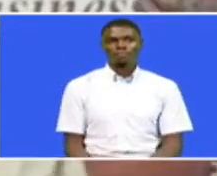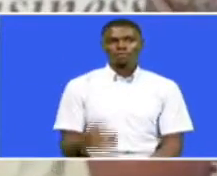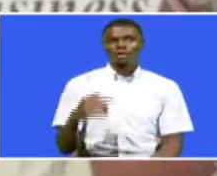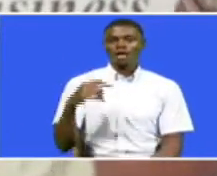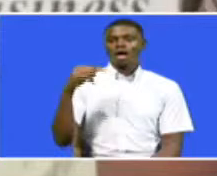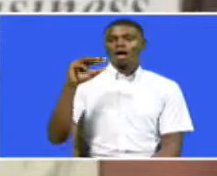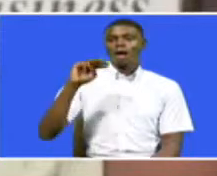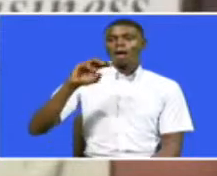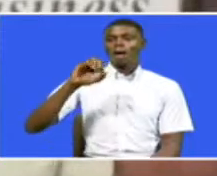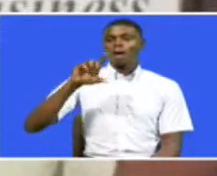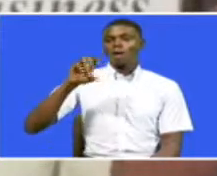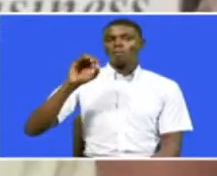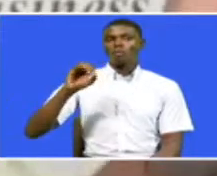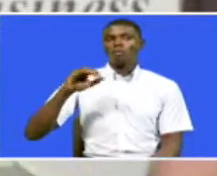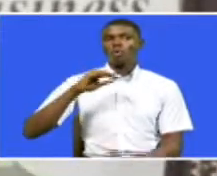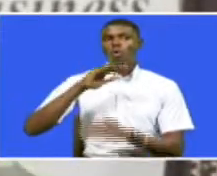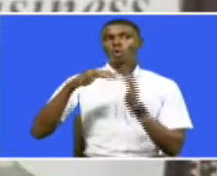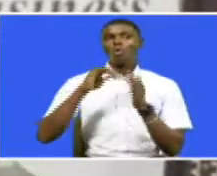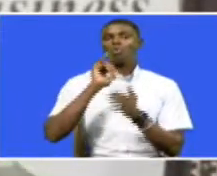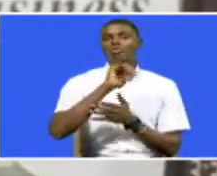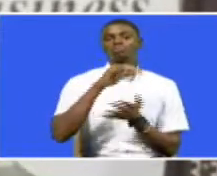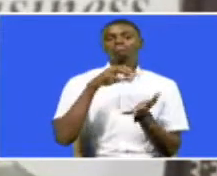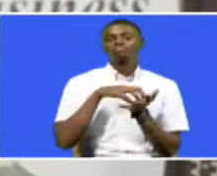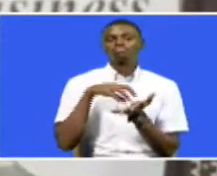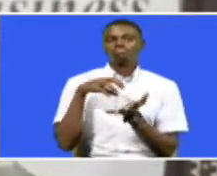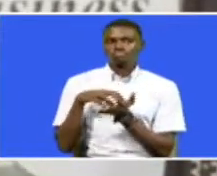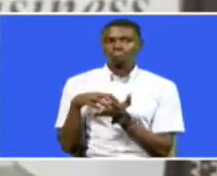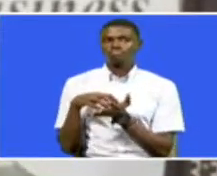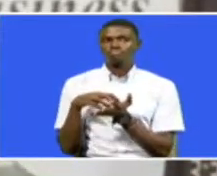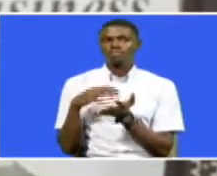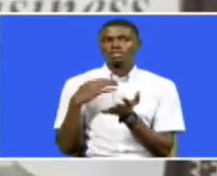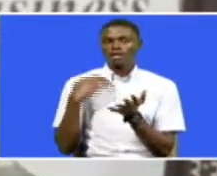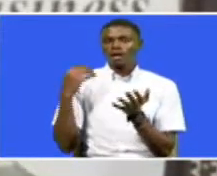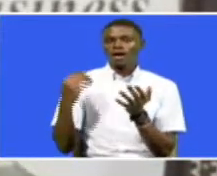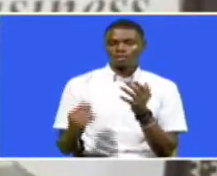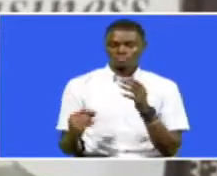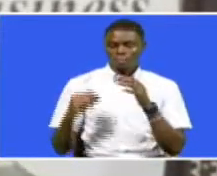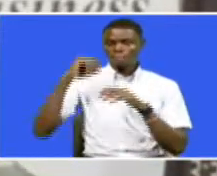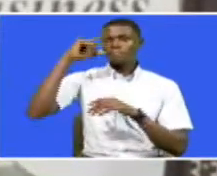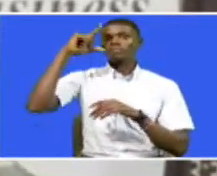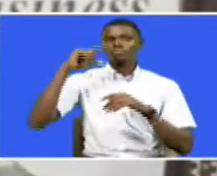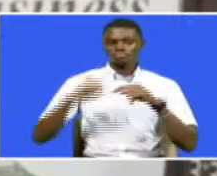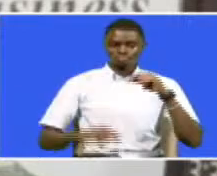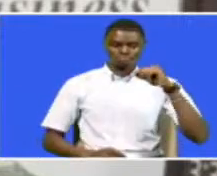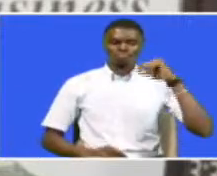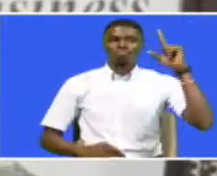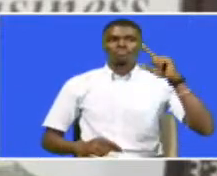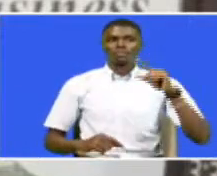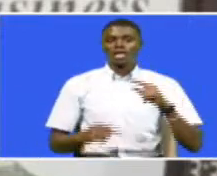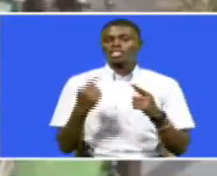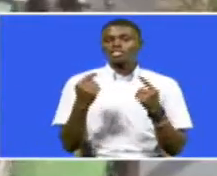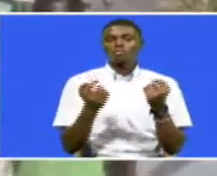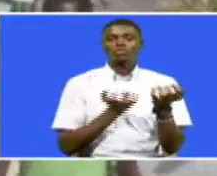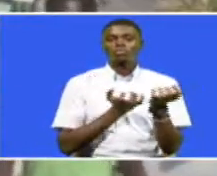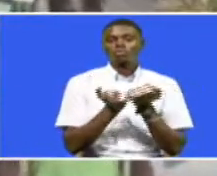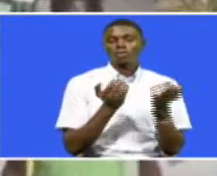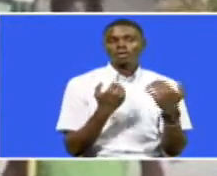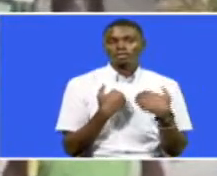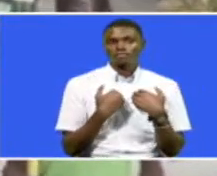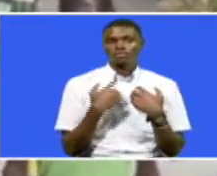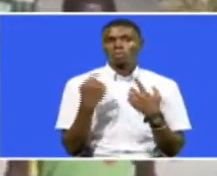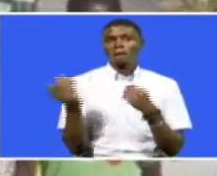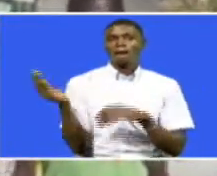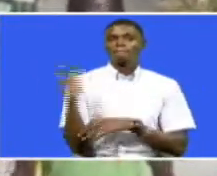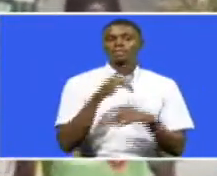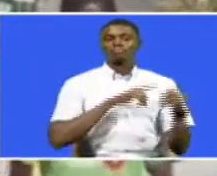Molo, all those stations had woken up. There were small markets in those places. We embark on